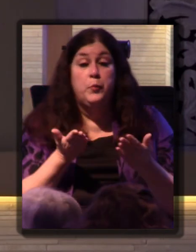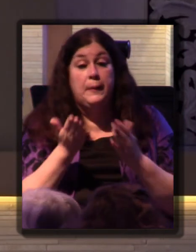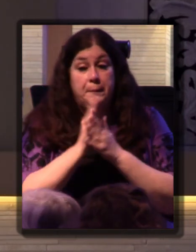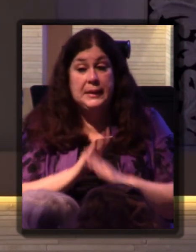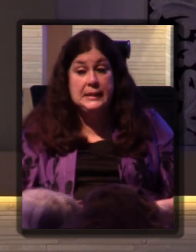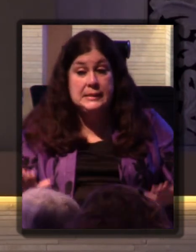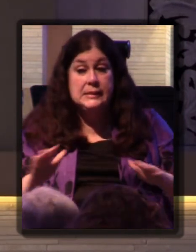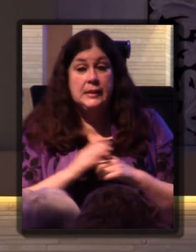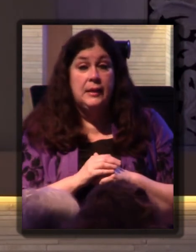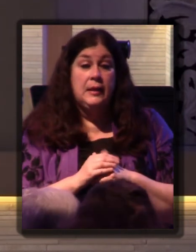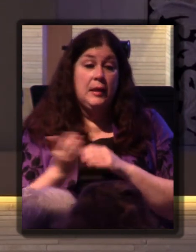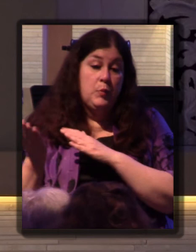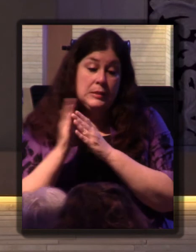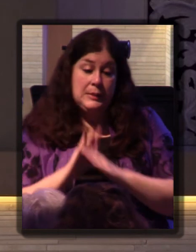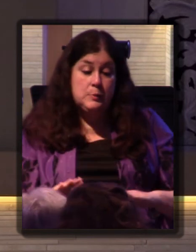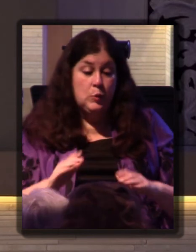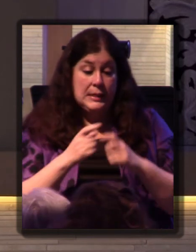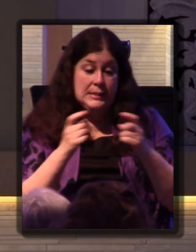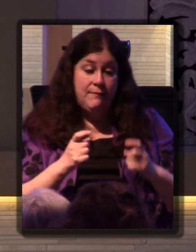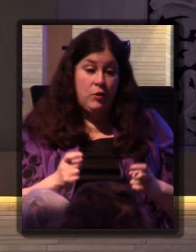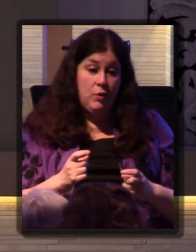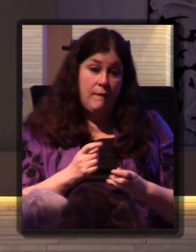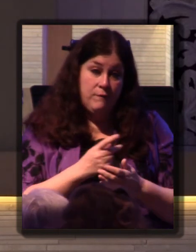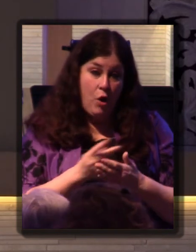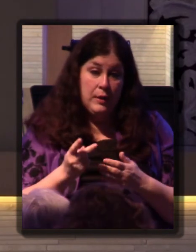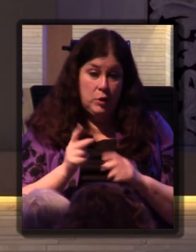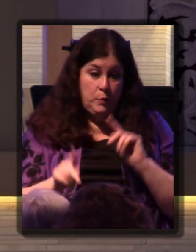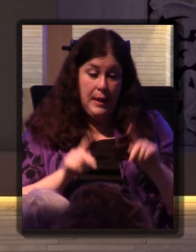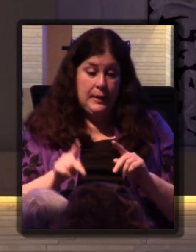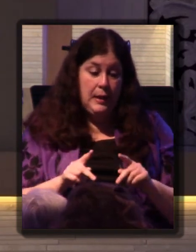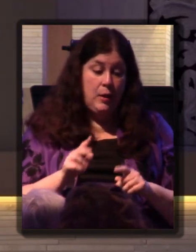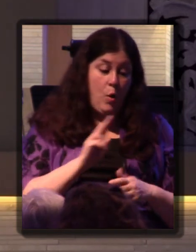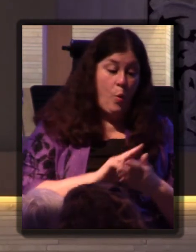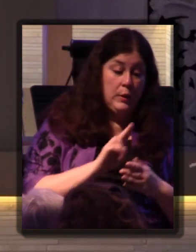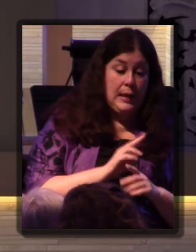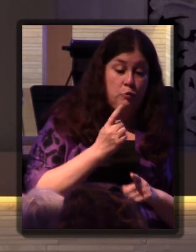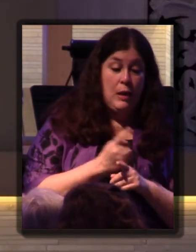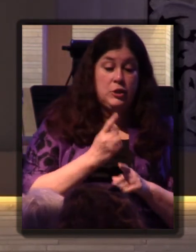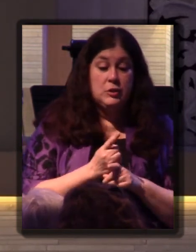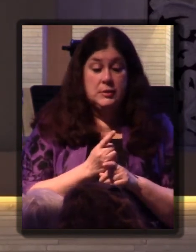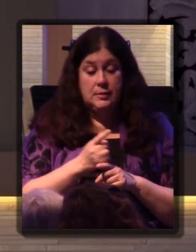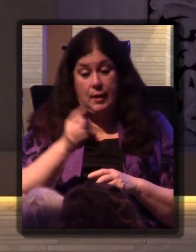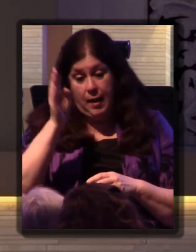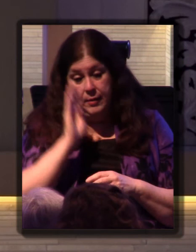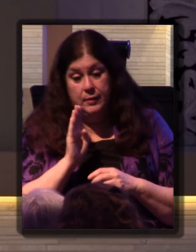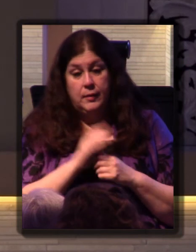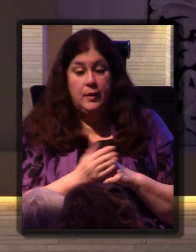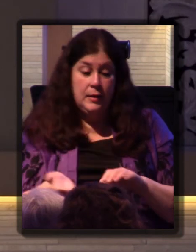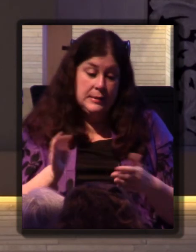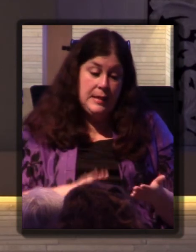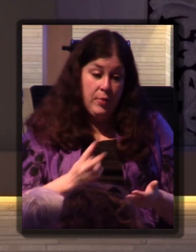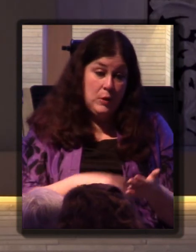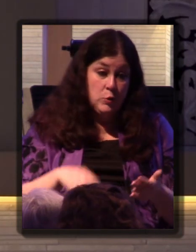who will bring peace. He brings peace between a sinful and fallen humanity and a holy and righteous God through his death and